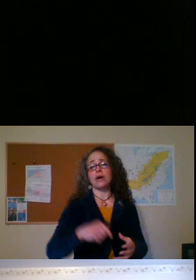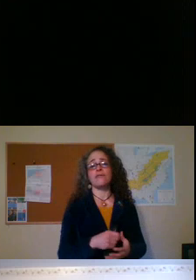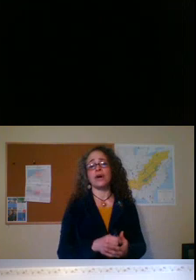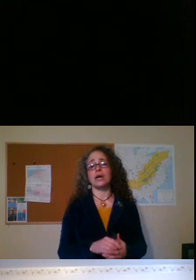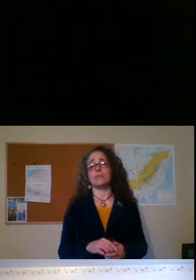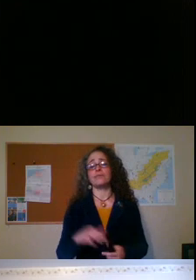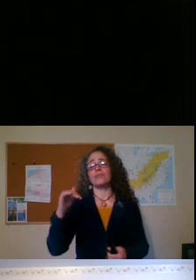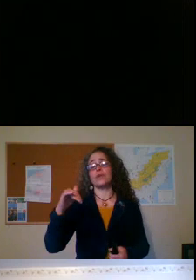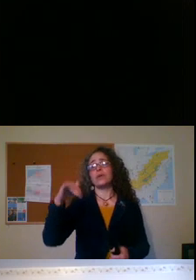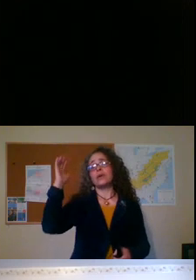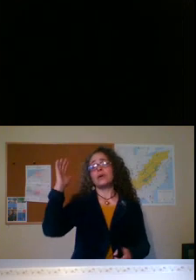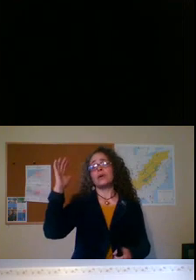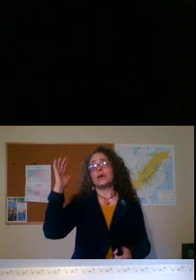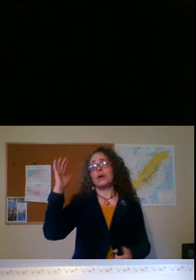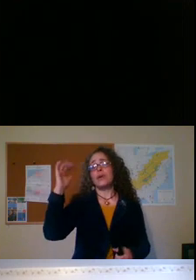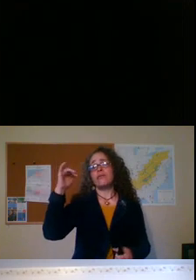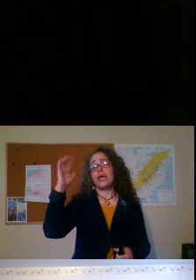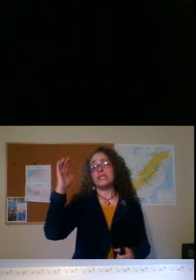the above